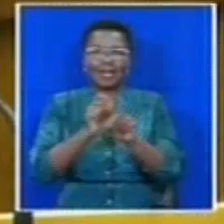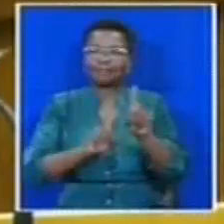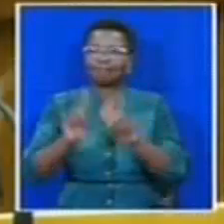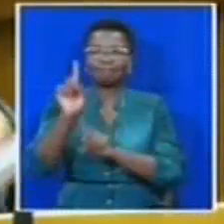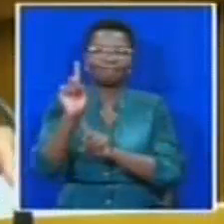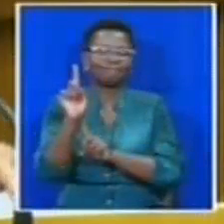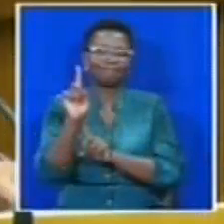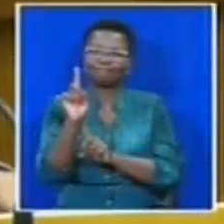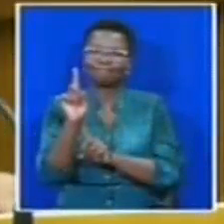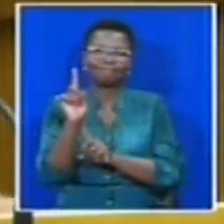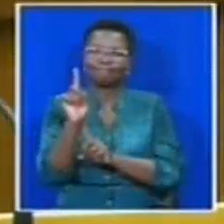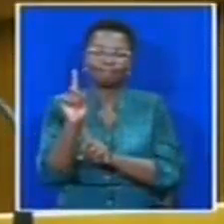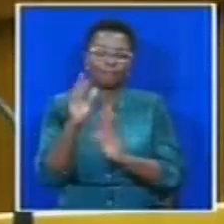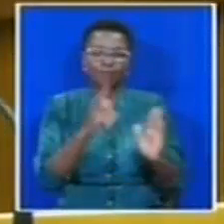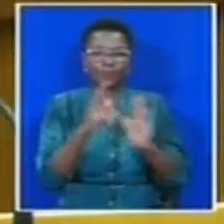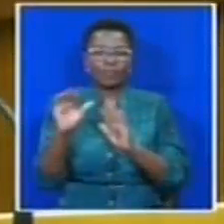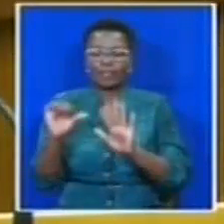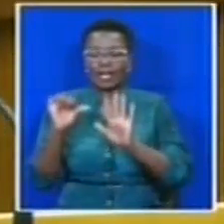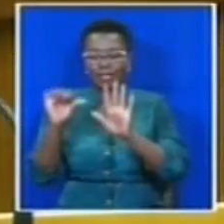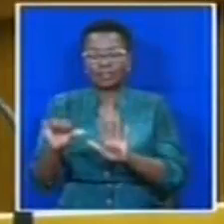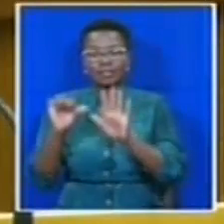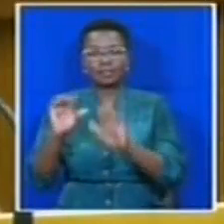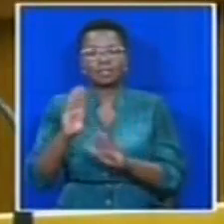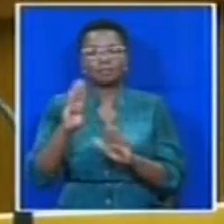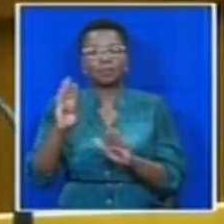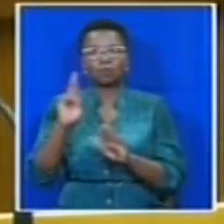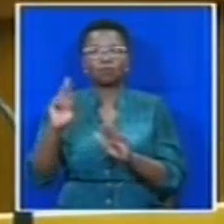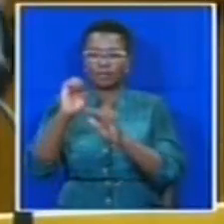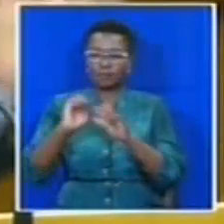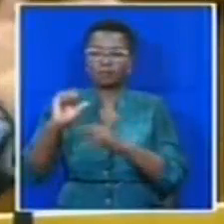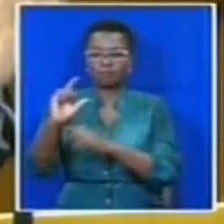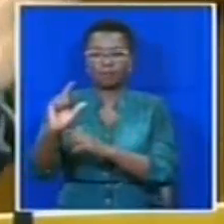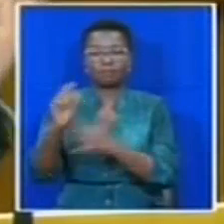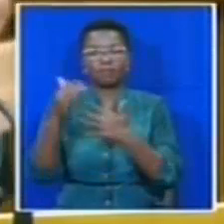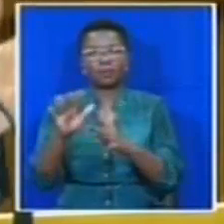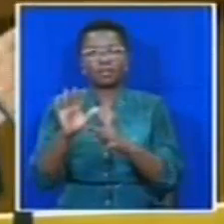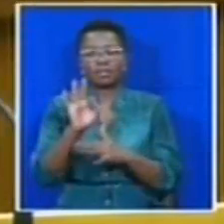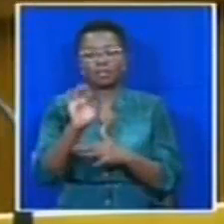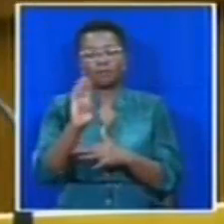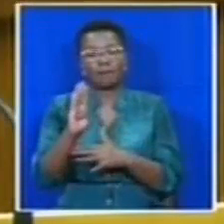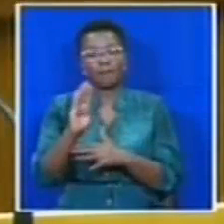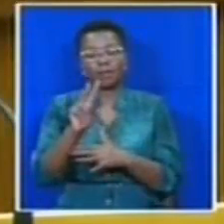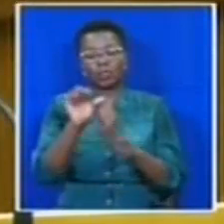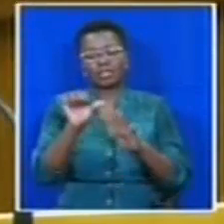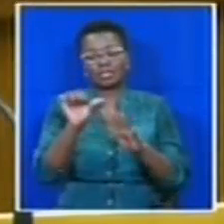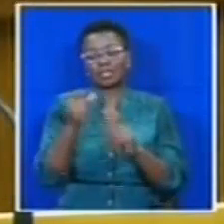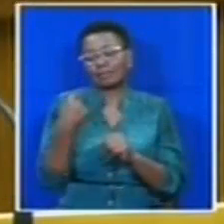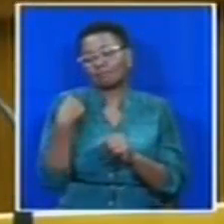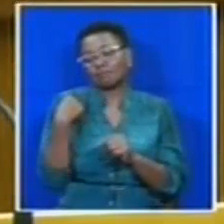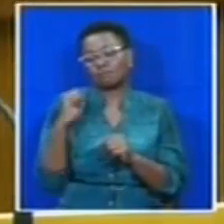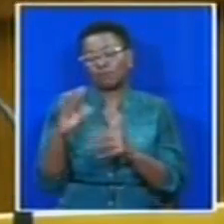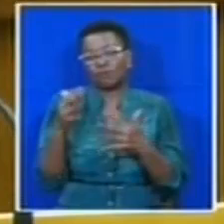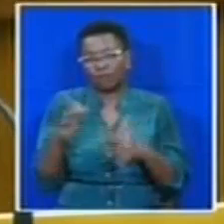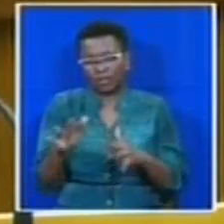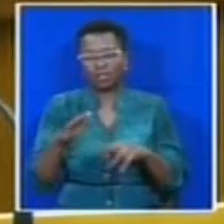In addition to the 16 billion rands added to higher education funding in the February 2016 budget, we therefore